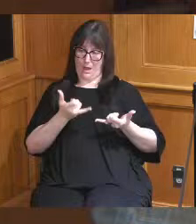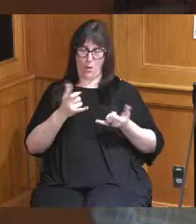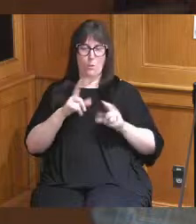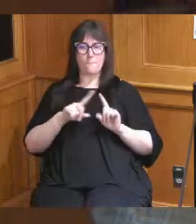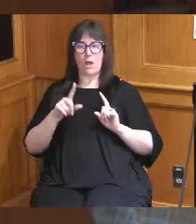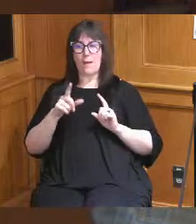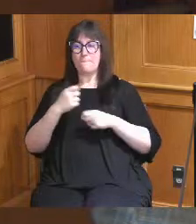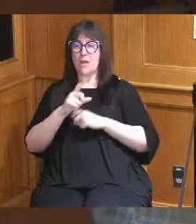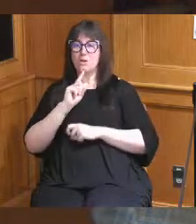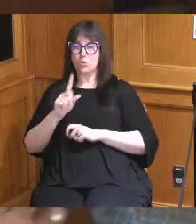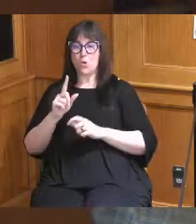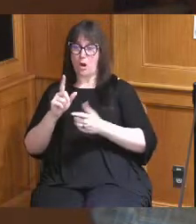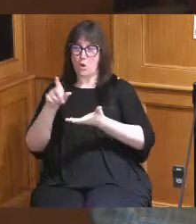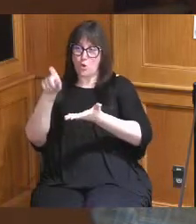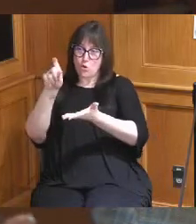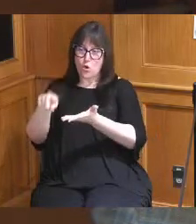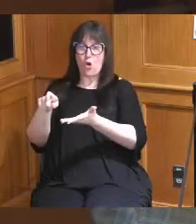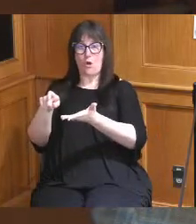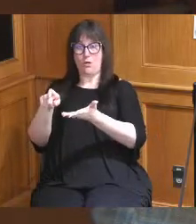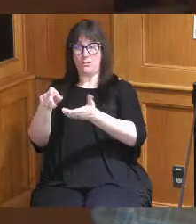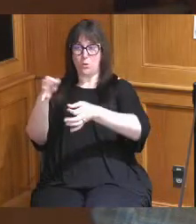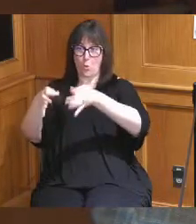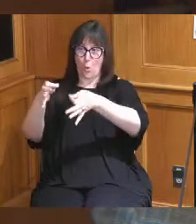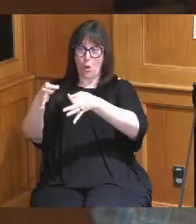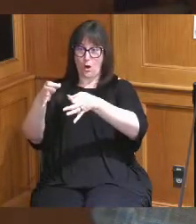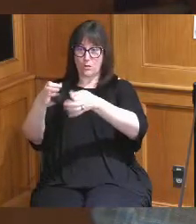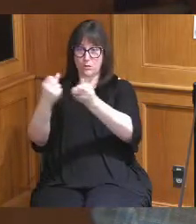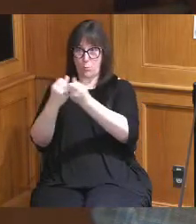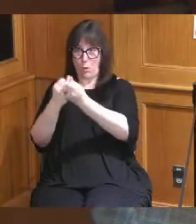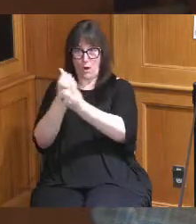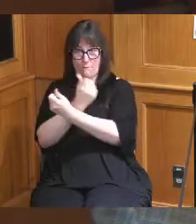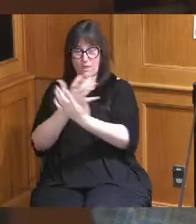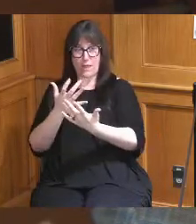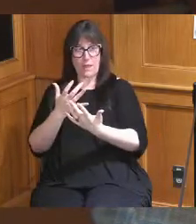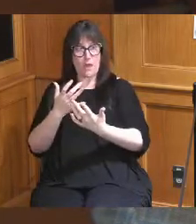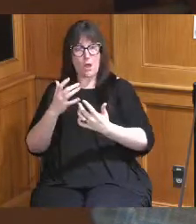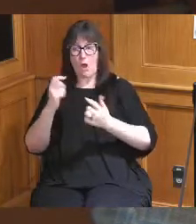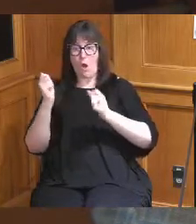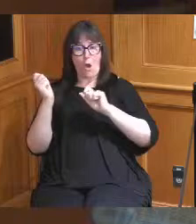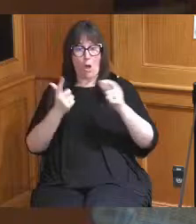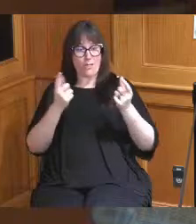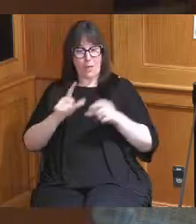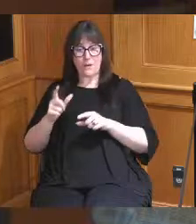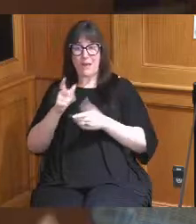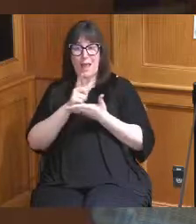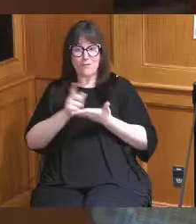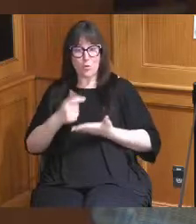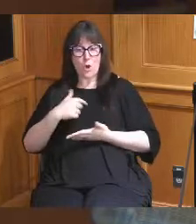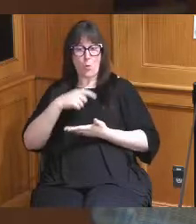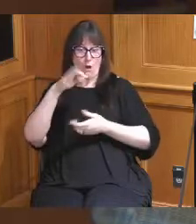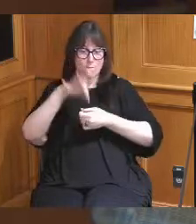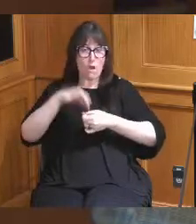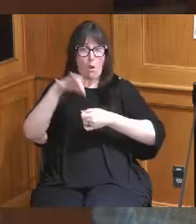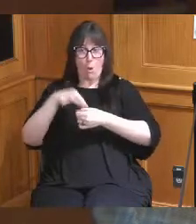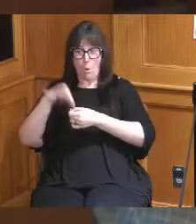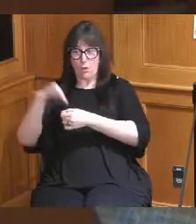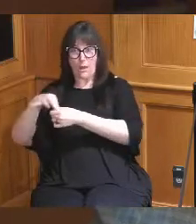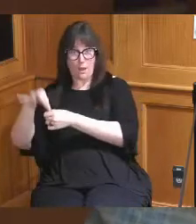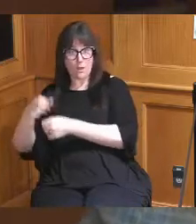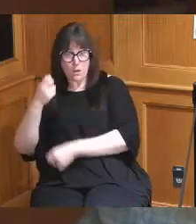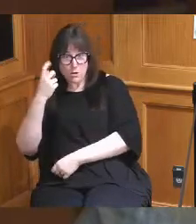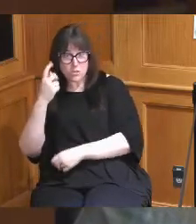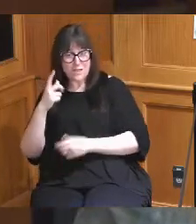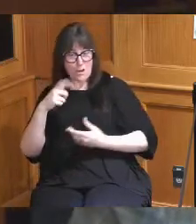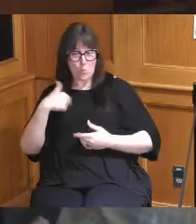stuff can hold up in court. That's hard. Now, while this is going on, I want the people to know, every week we voting on contracts, every single week. It